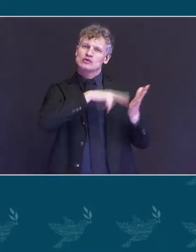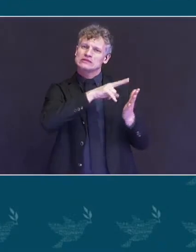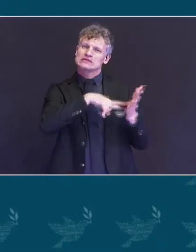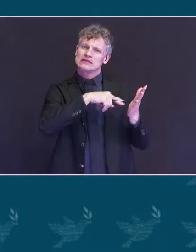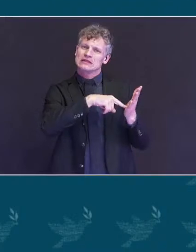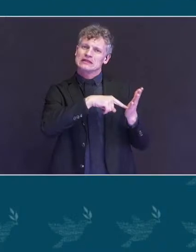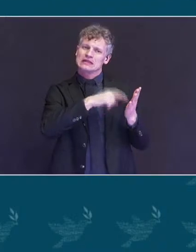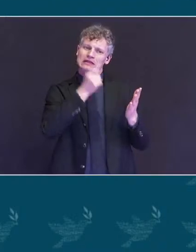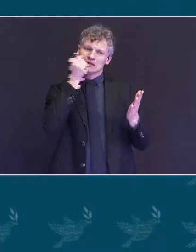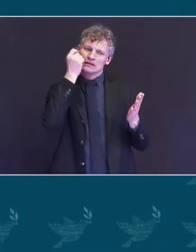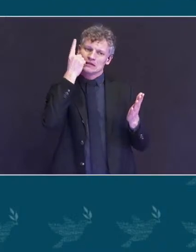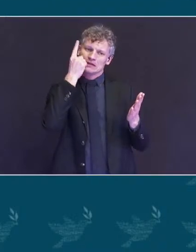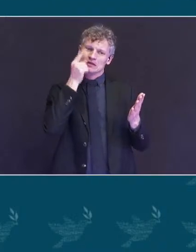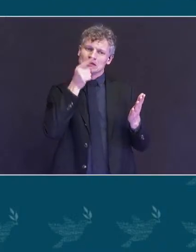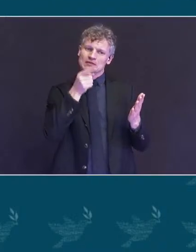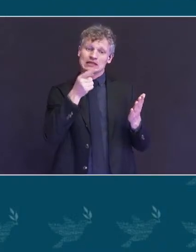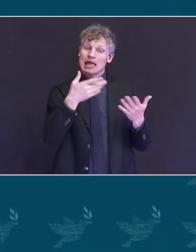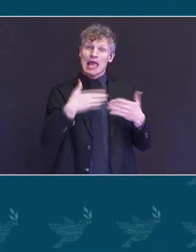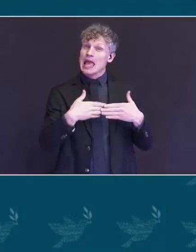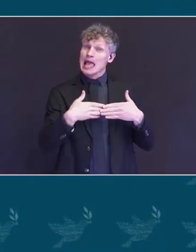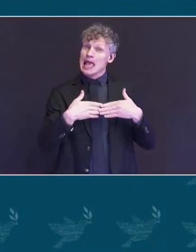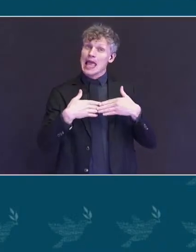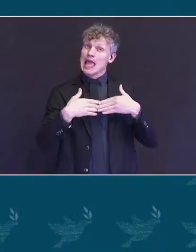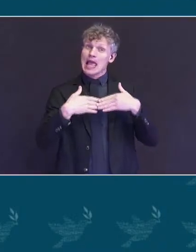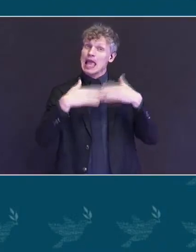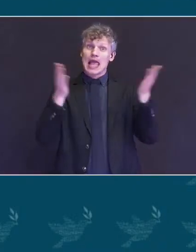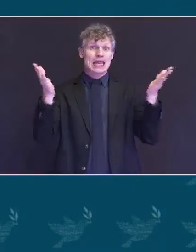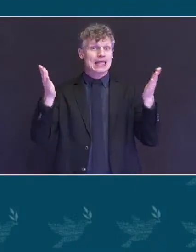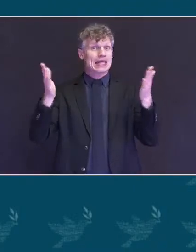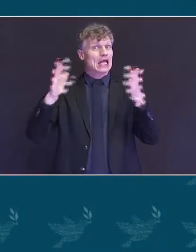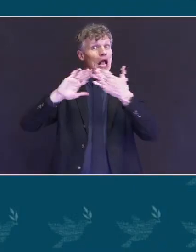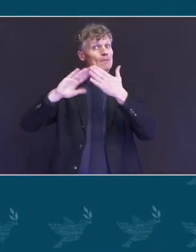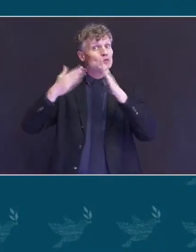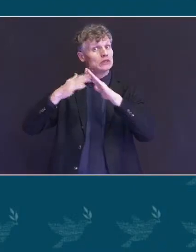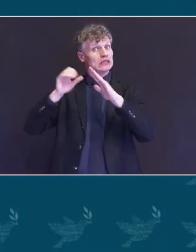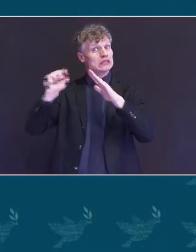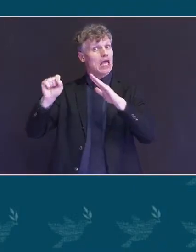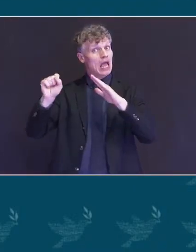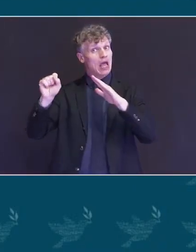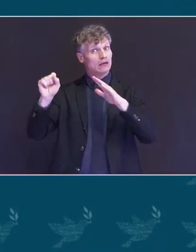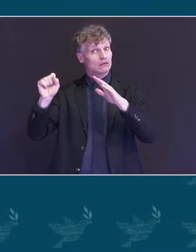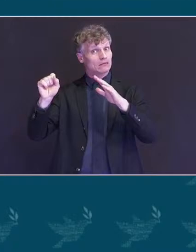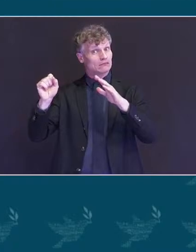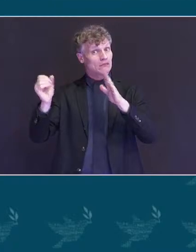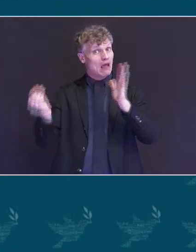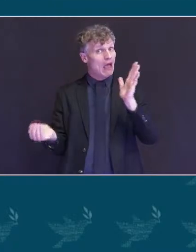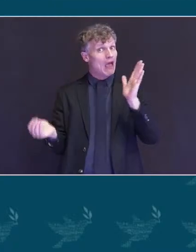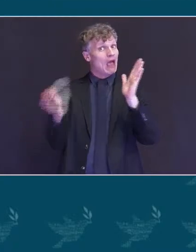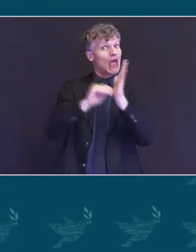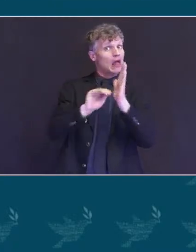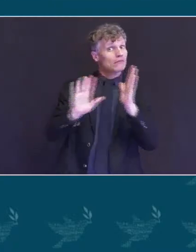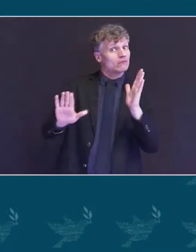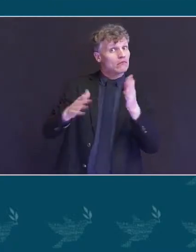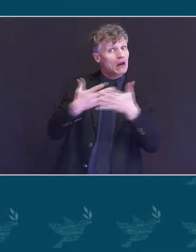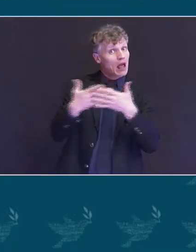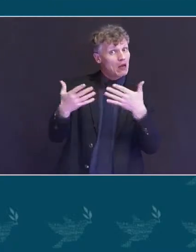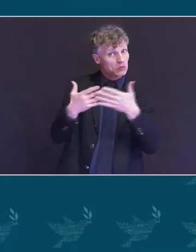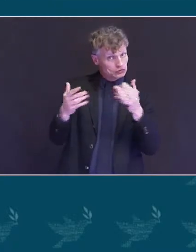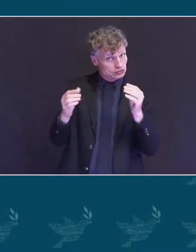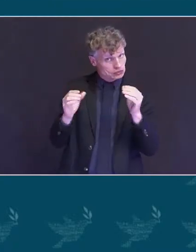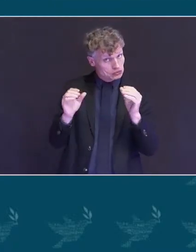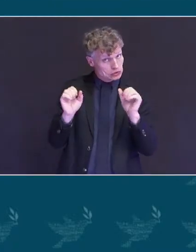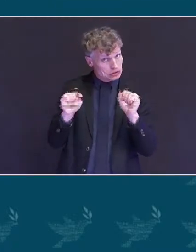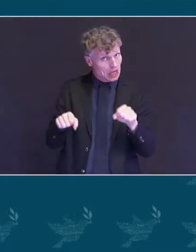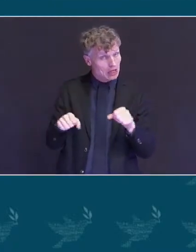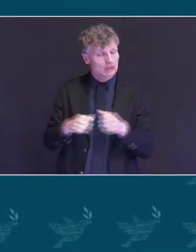that any community can come and add a language today? And another question is to everyone,